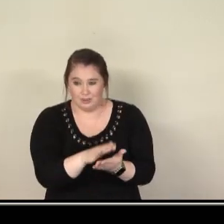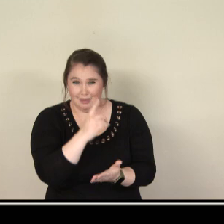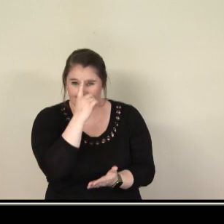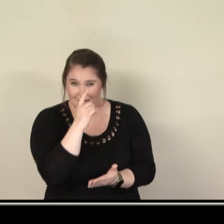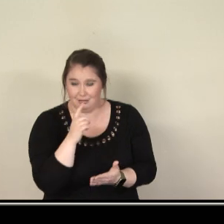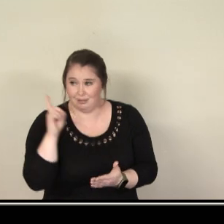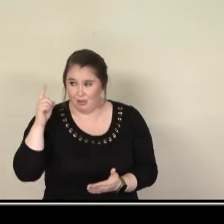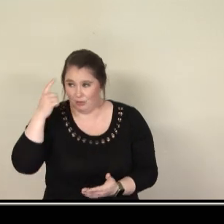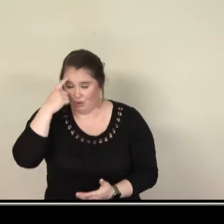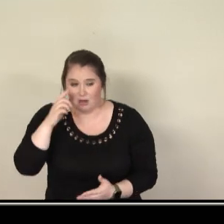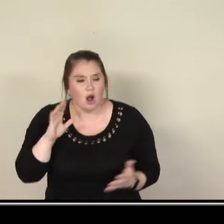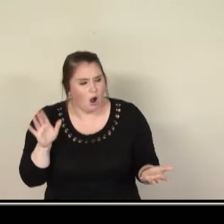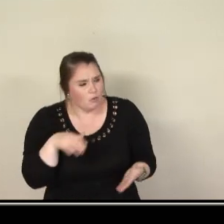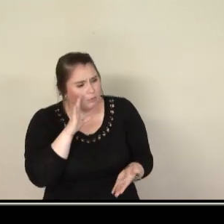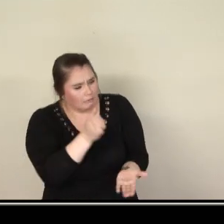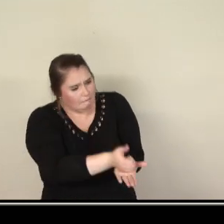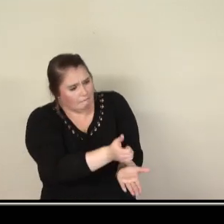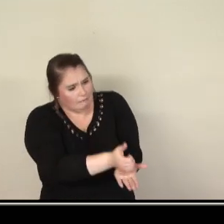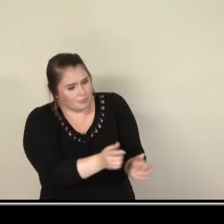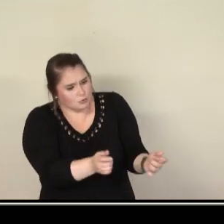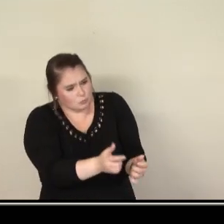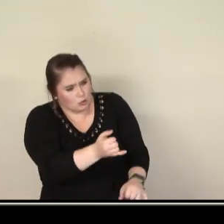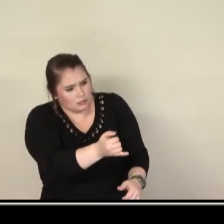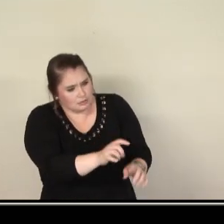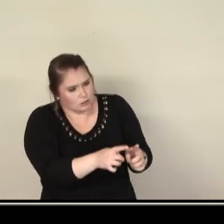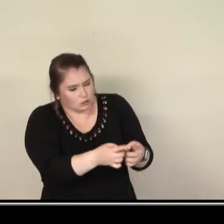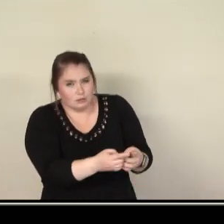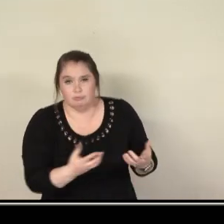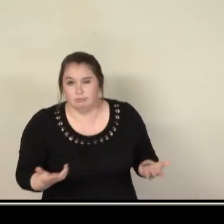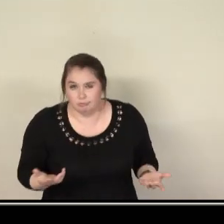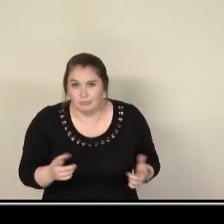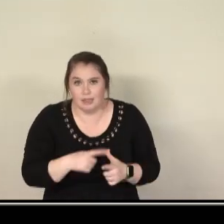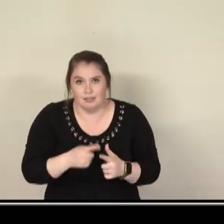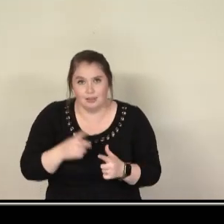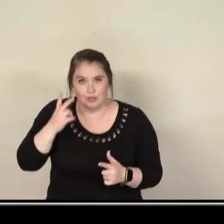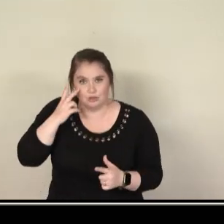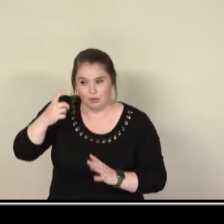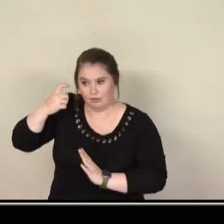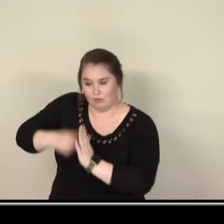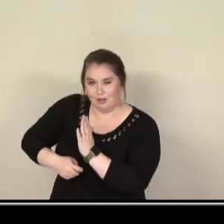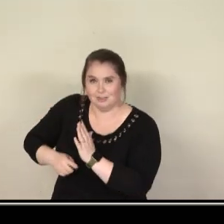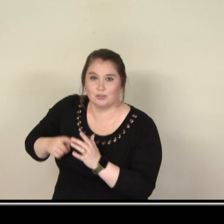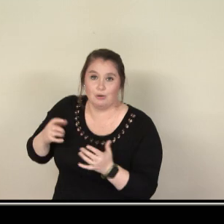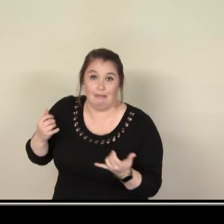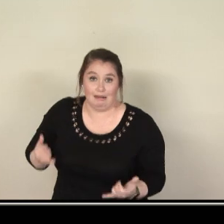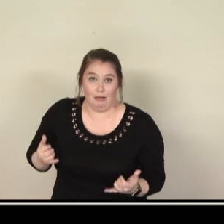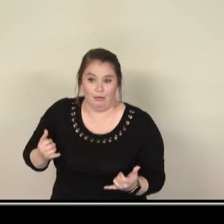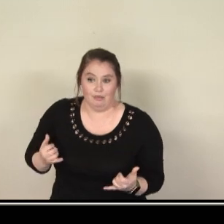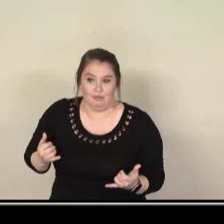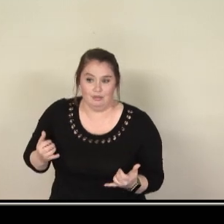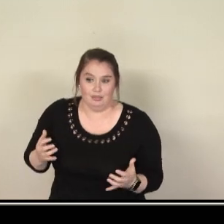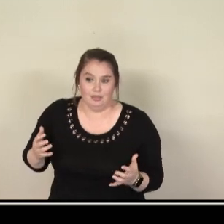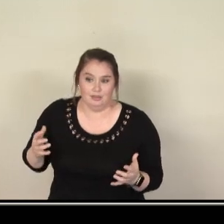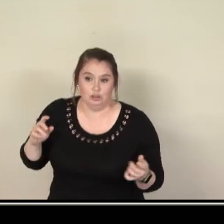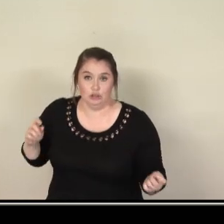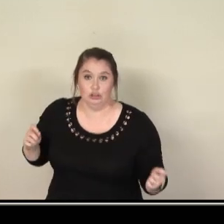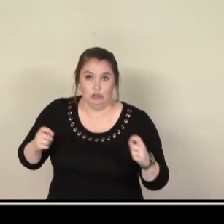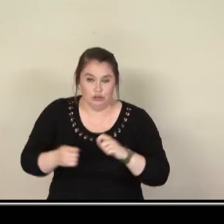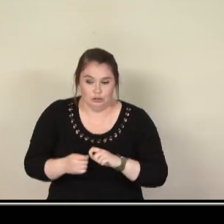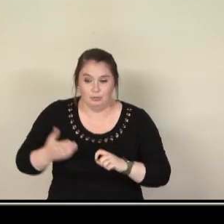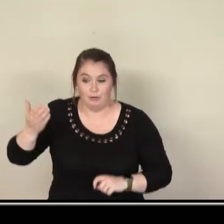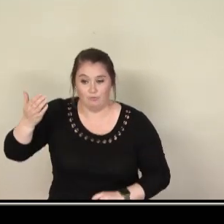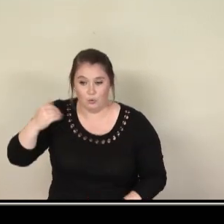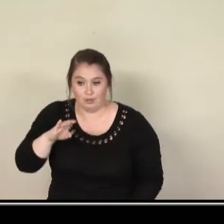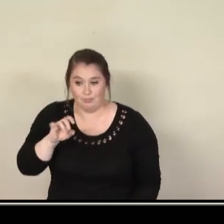small districts, and they saw the price tag on it. So then they undid it, and we're going to, in the bill that went